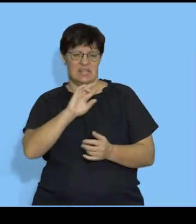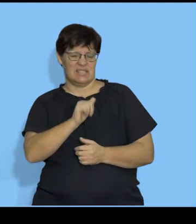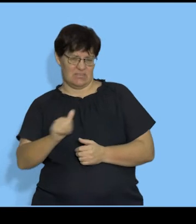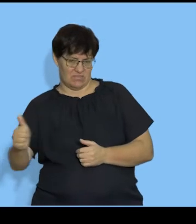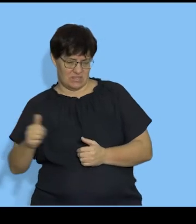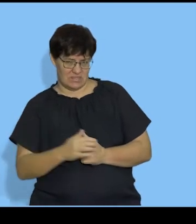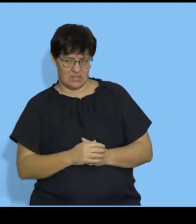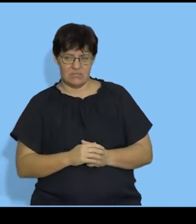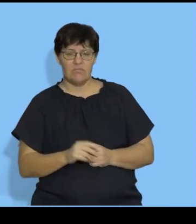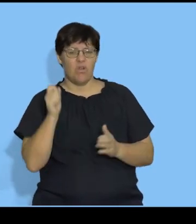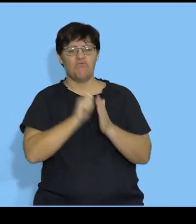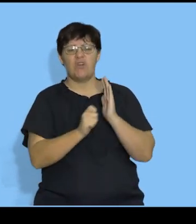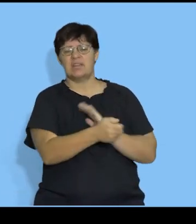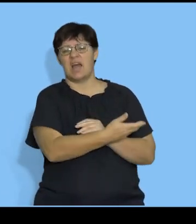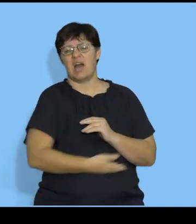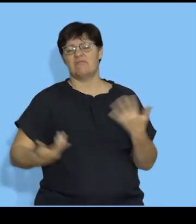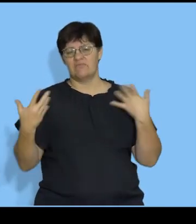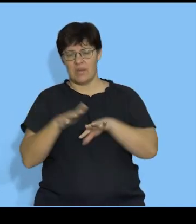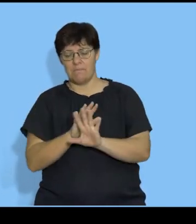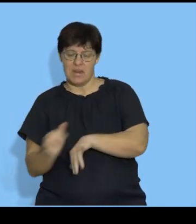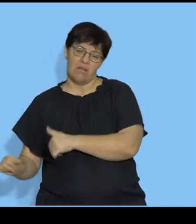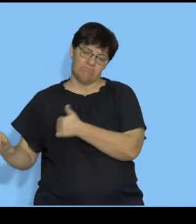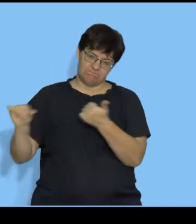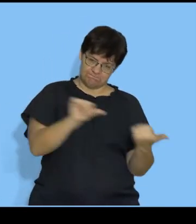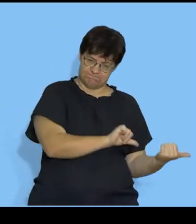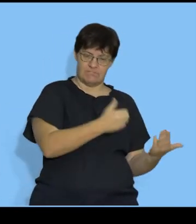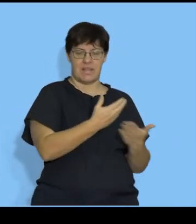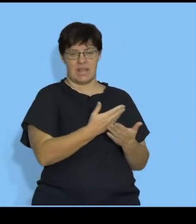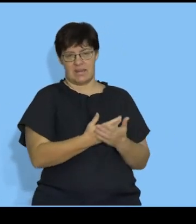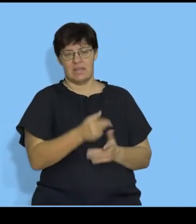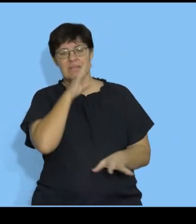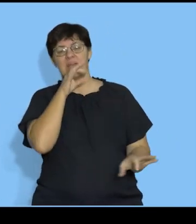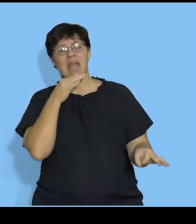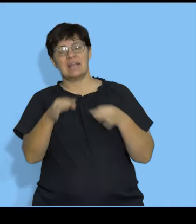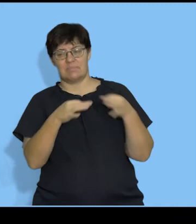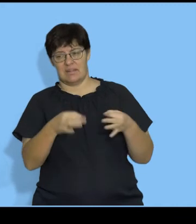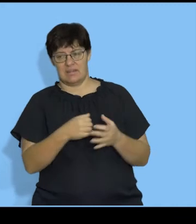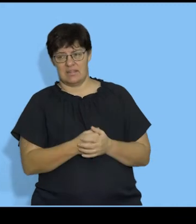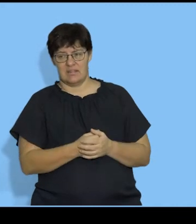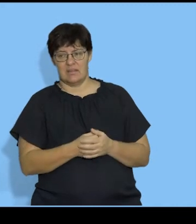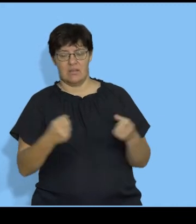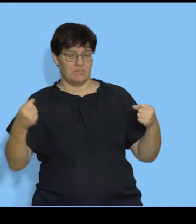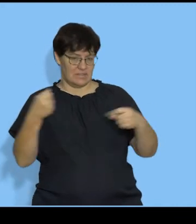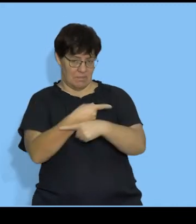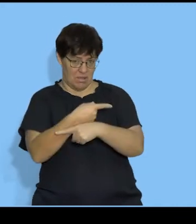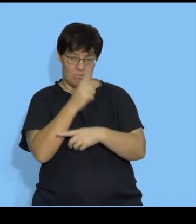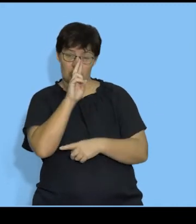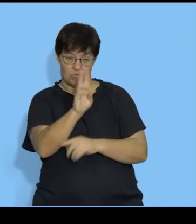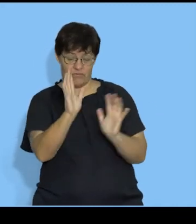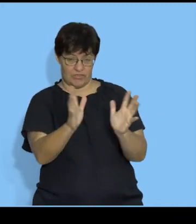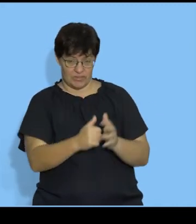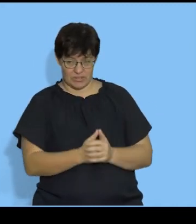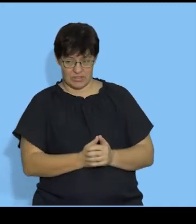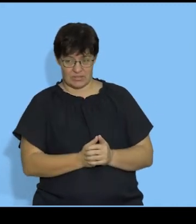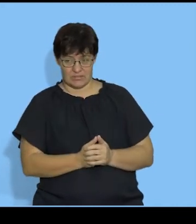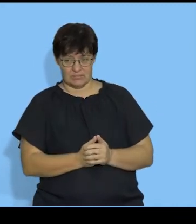reactions as reversible reactions, okay, which explains the double arrow that we saw was the